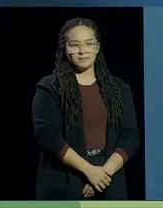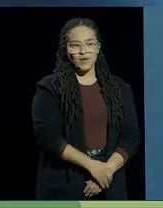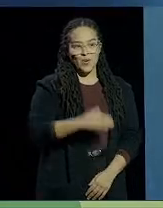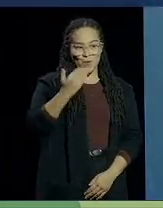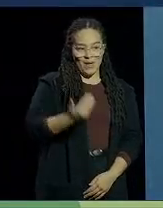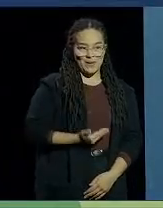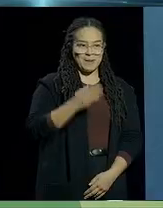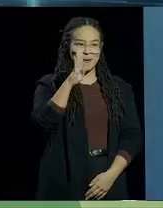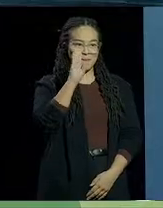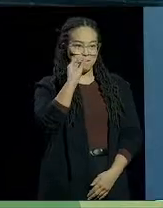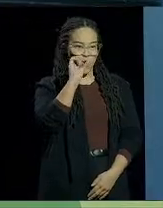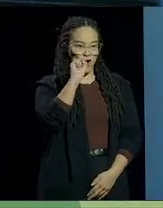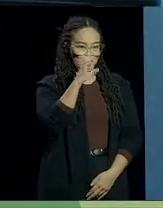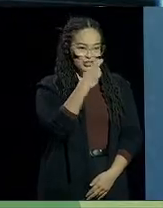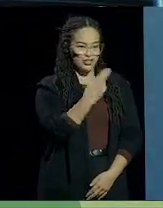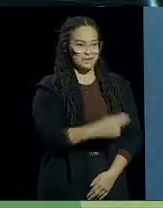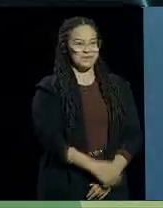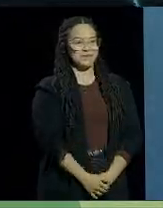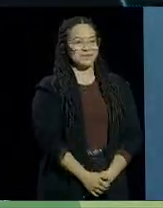Welcome to Bosch.